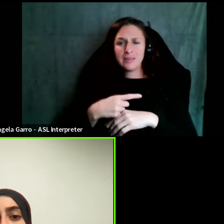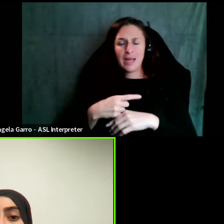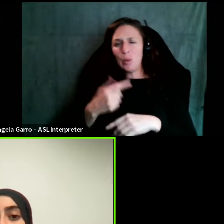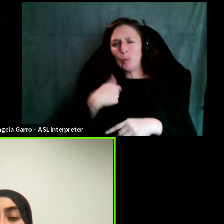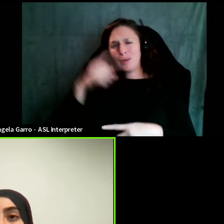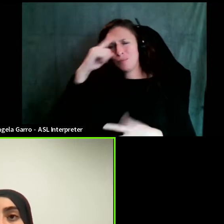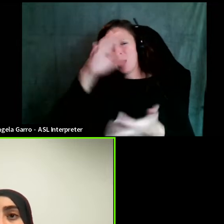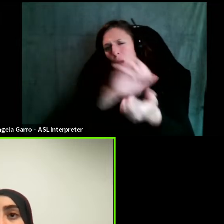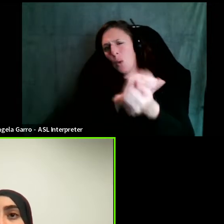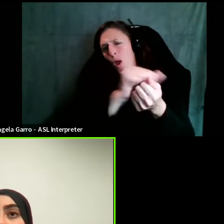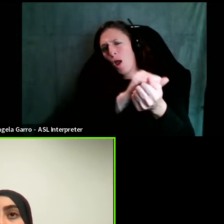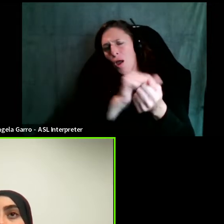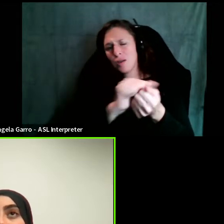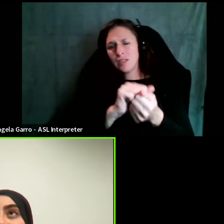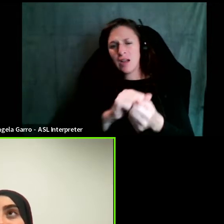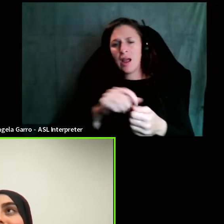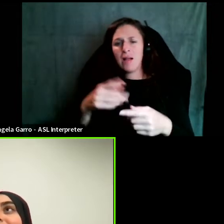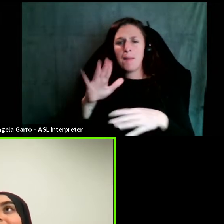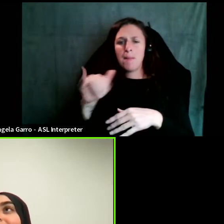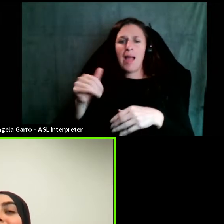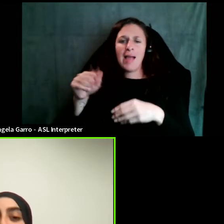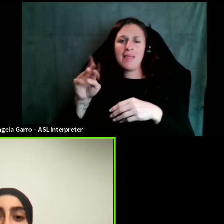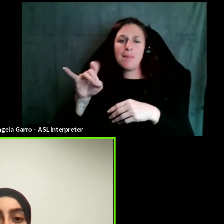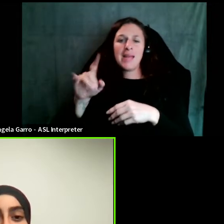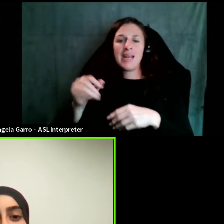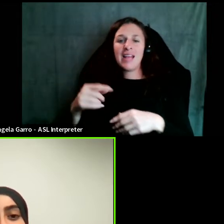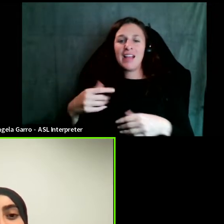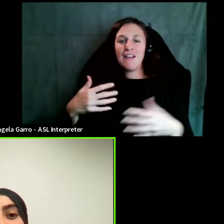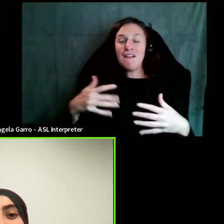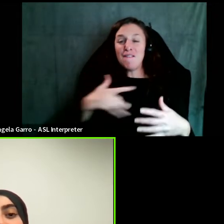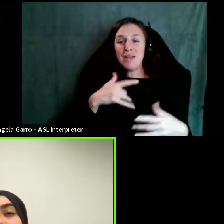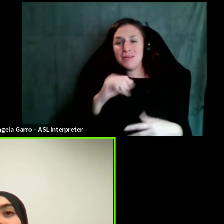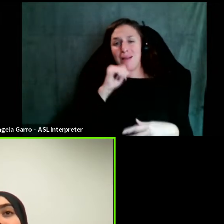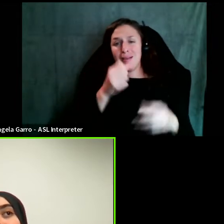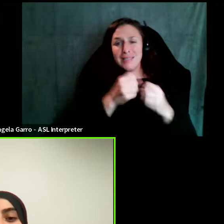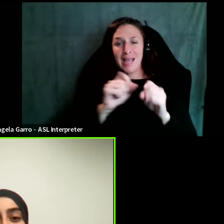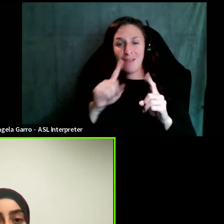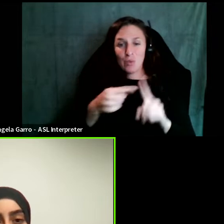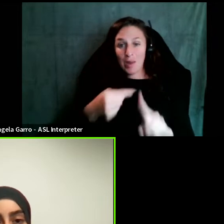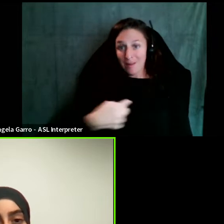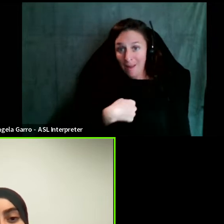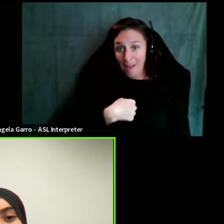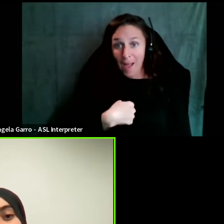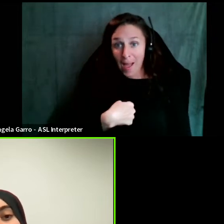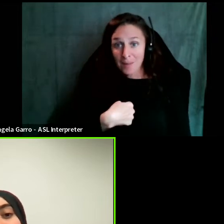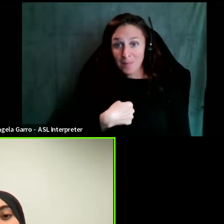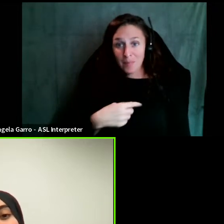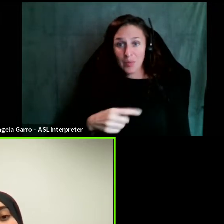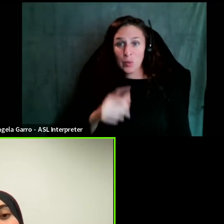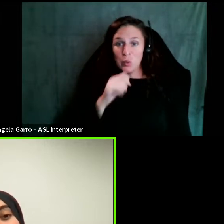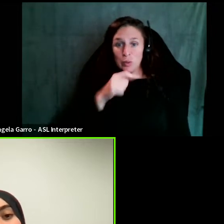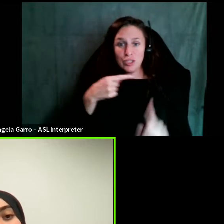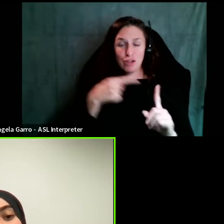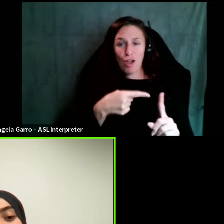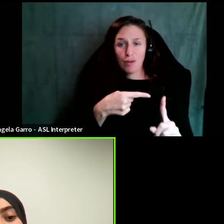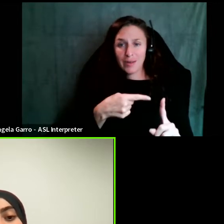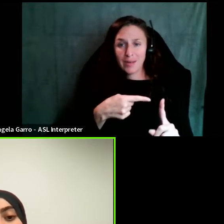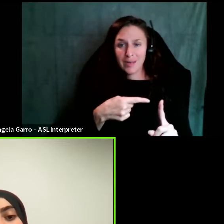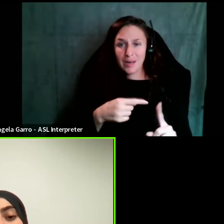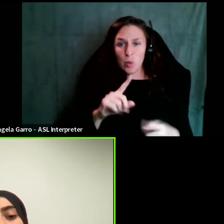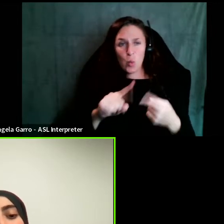and that she feels unsafe when I'm the one who gets targeted, when my friends are getting